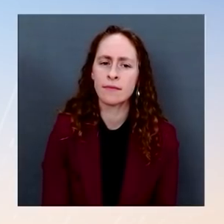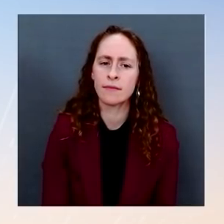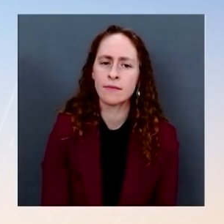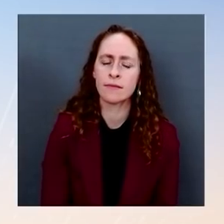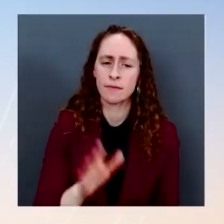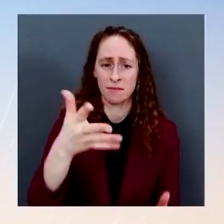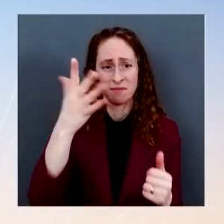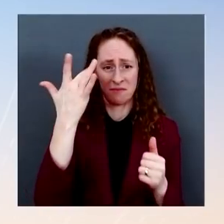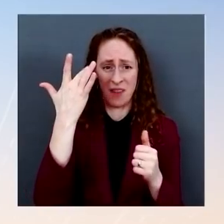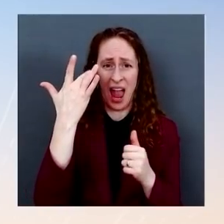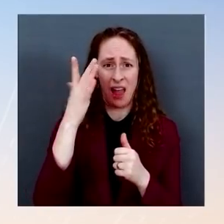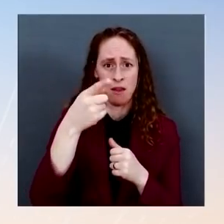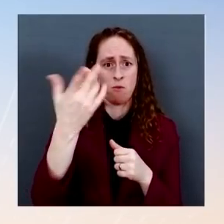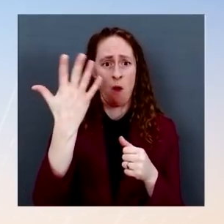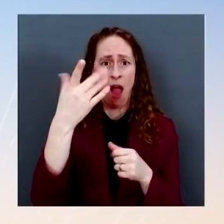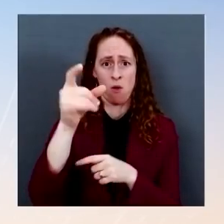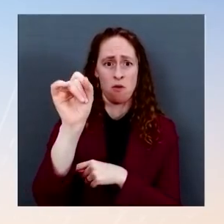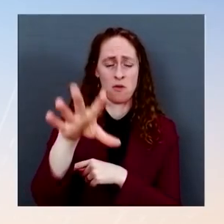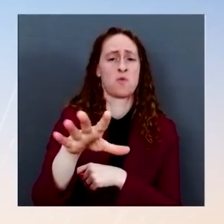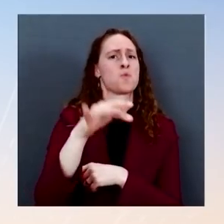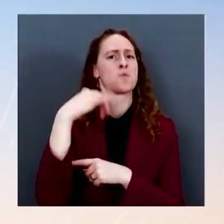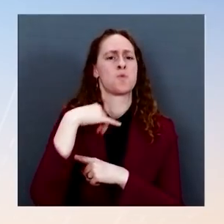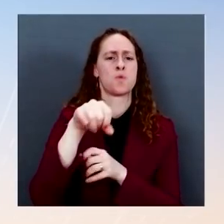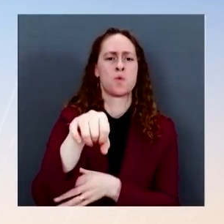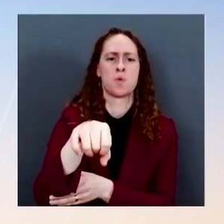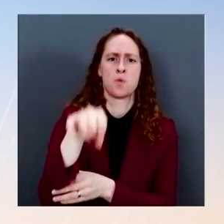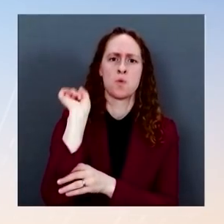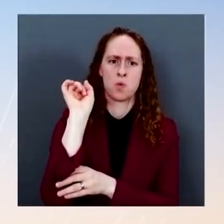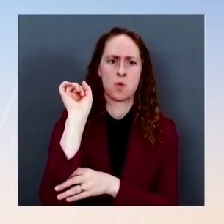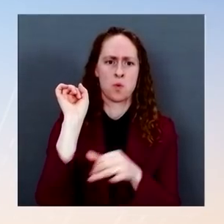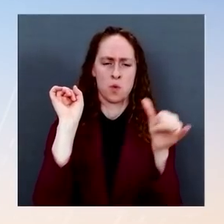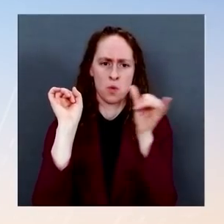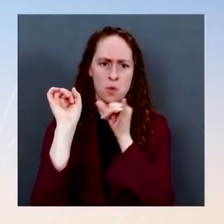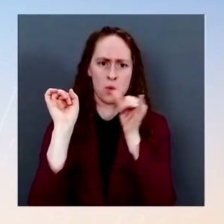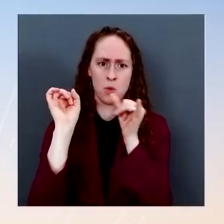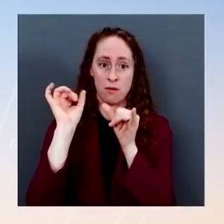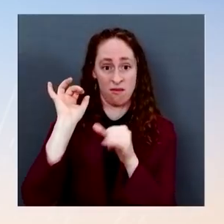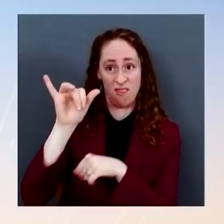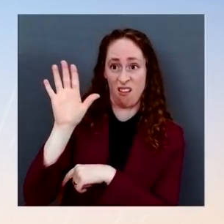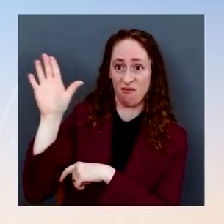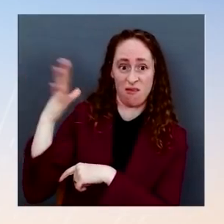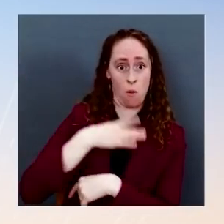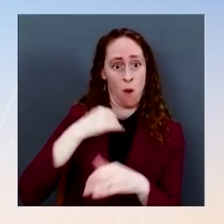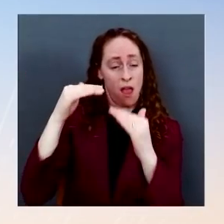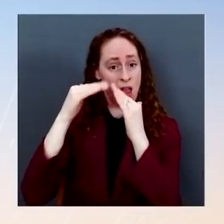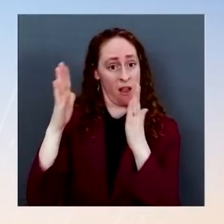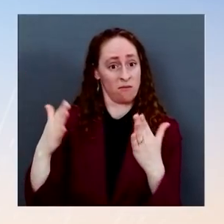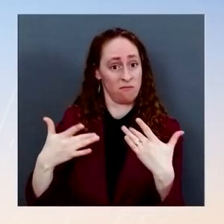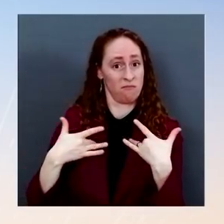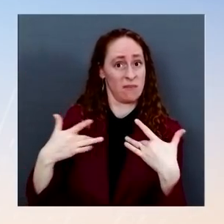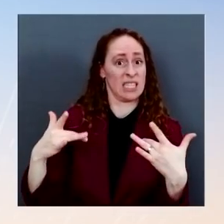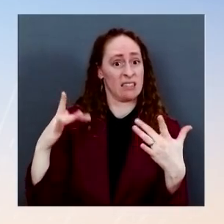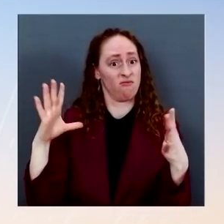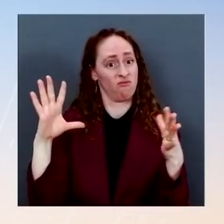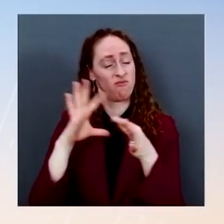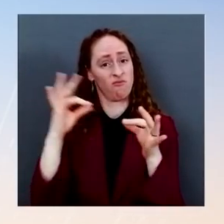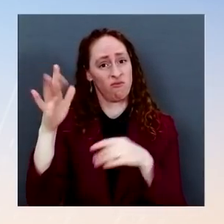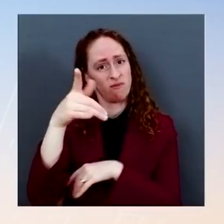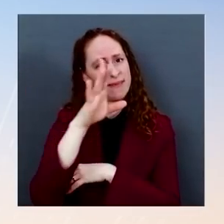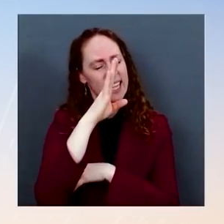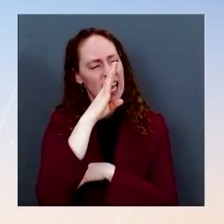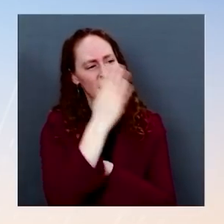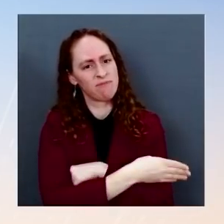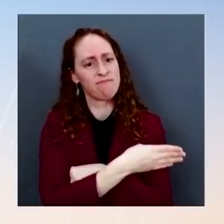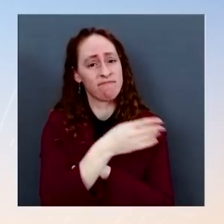well. And we're ready to move forward and get this done and work like hell to do that. With Senator Manchin, with members of